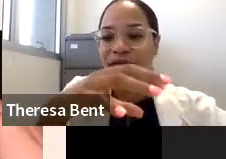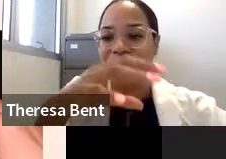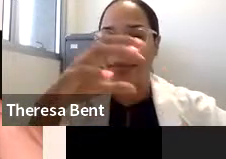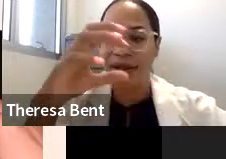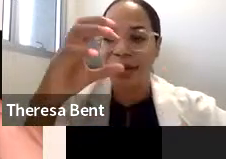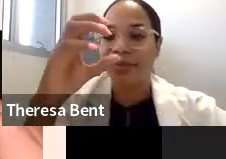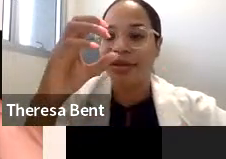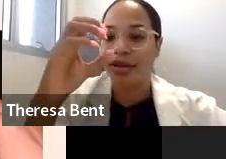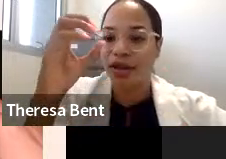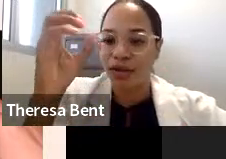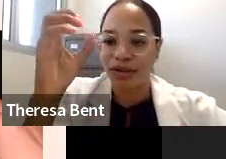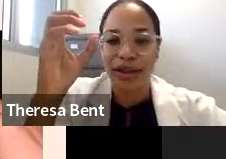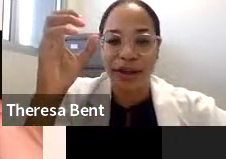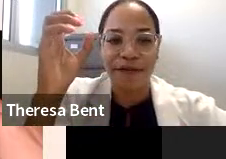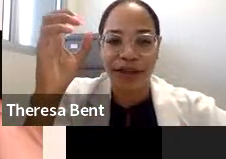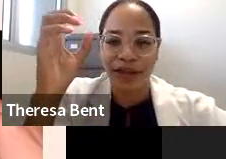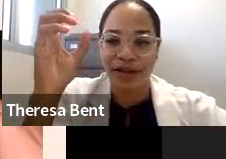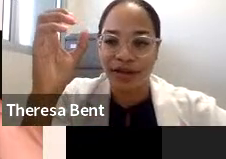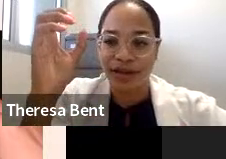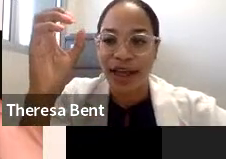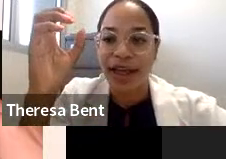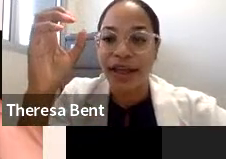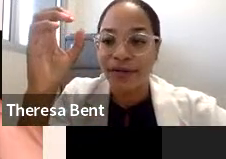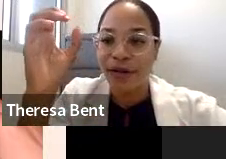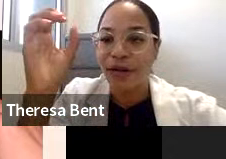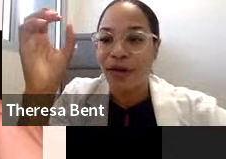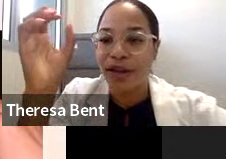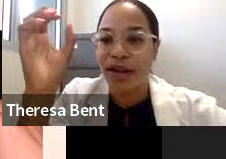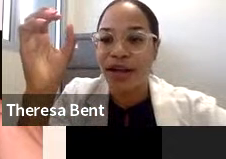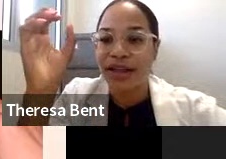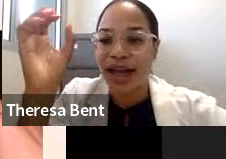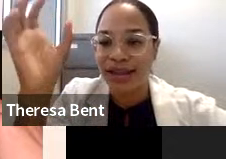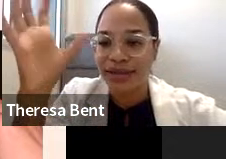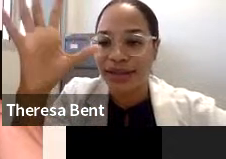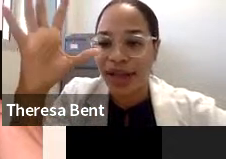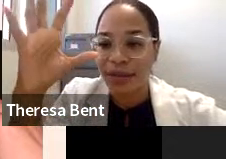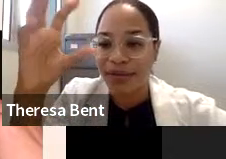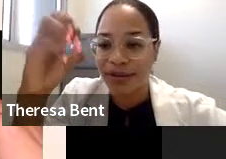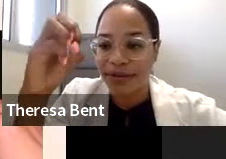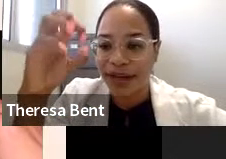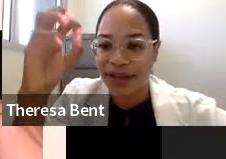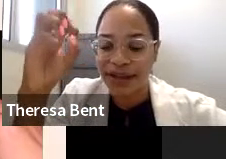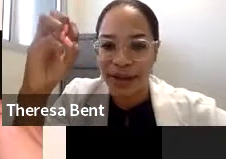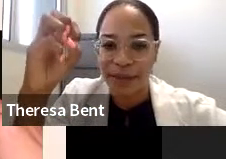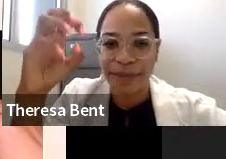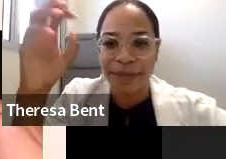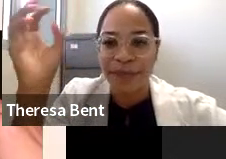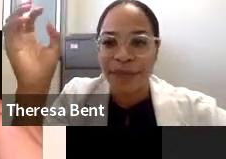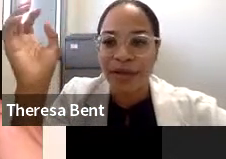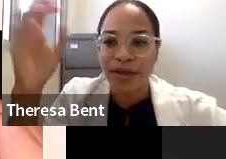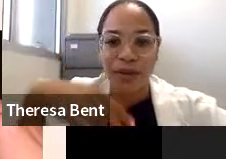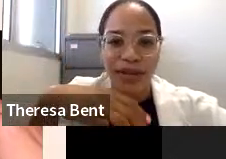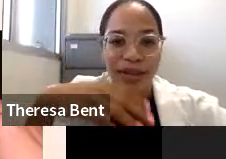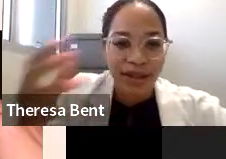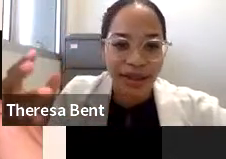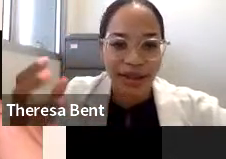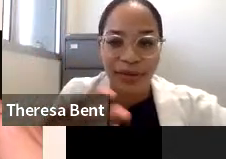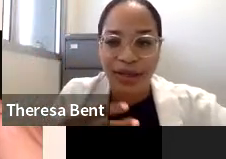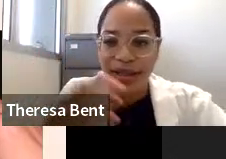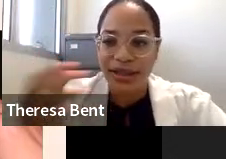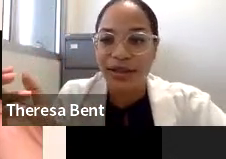effect of them being able to close their fingers, even though they're not actively able to flex them. So